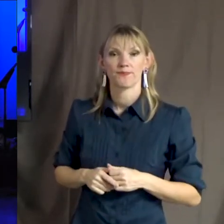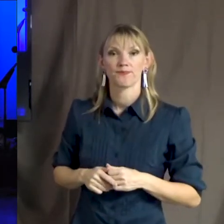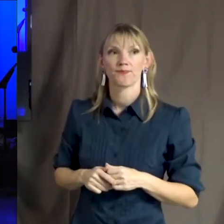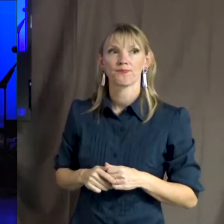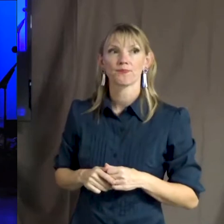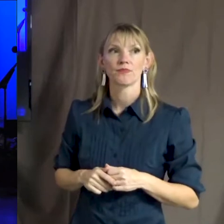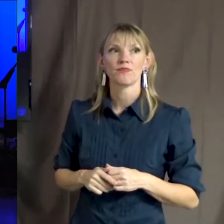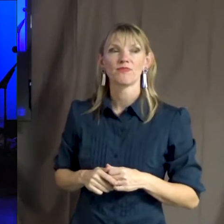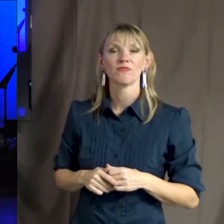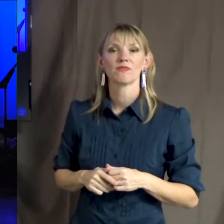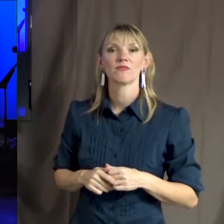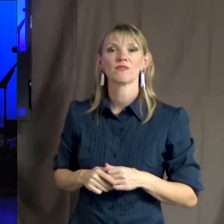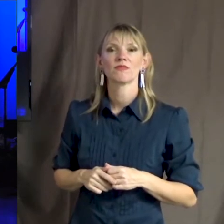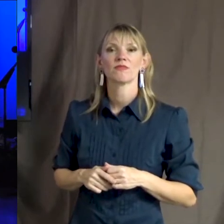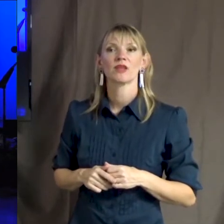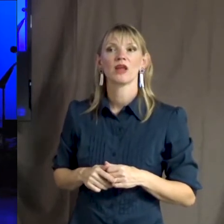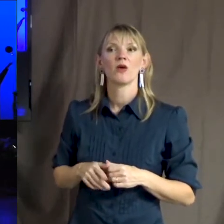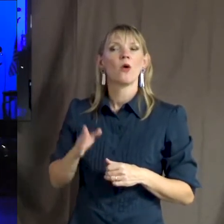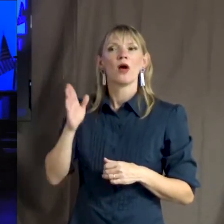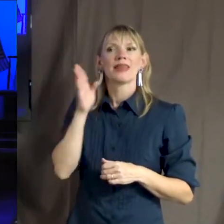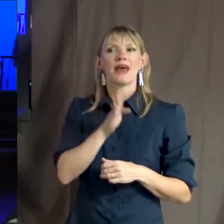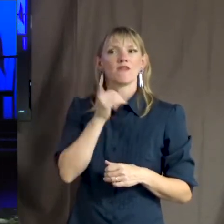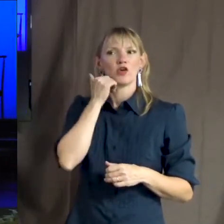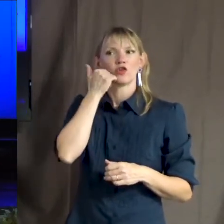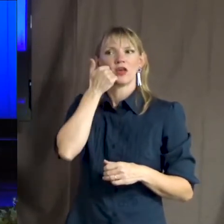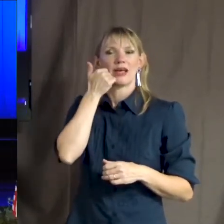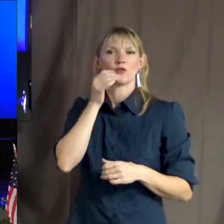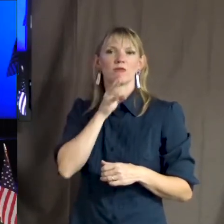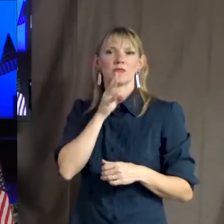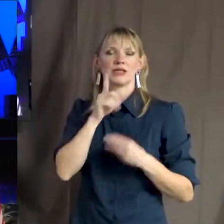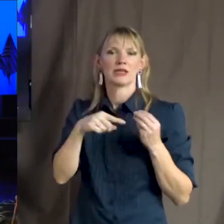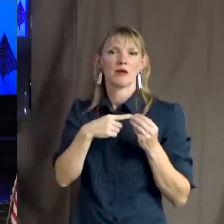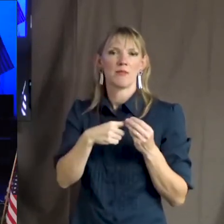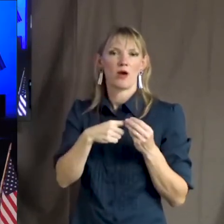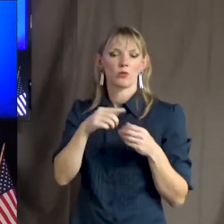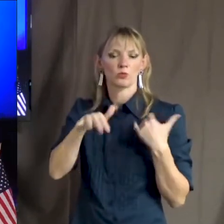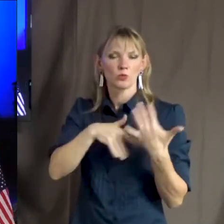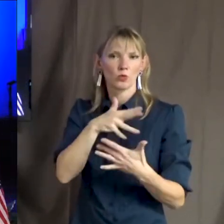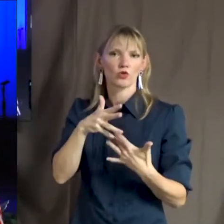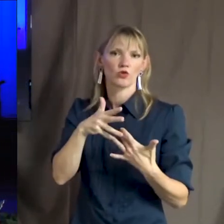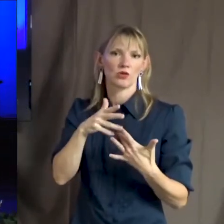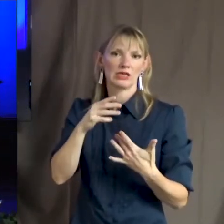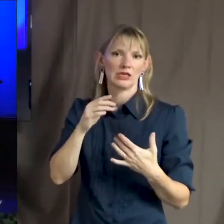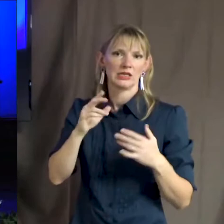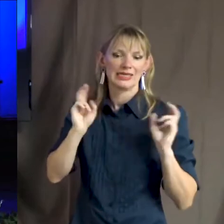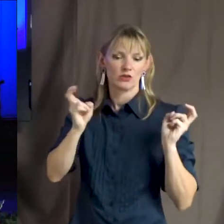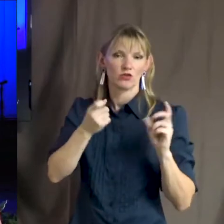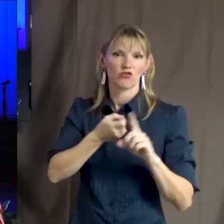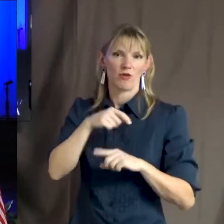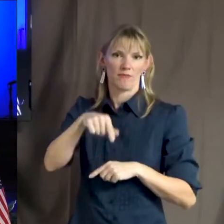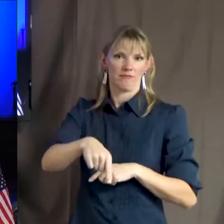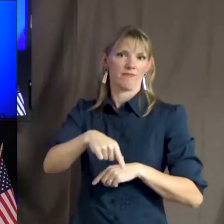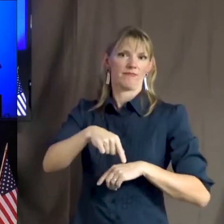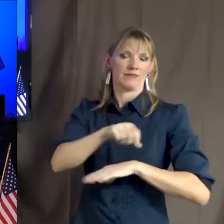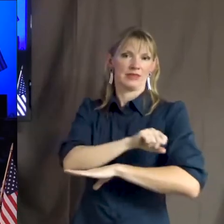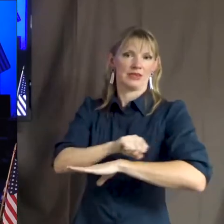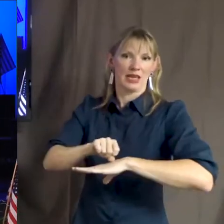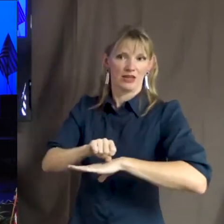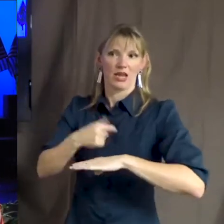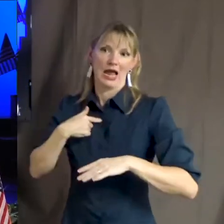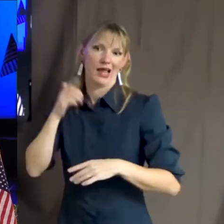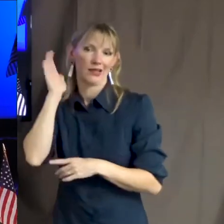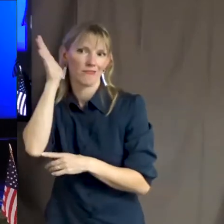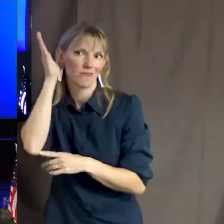And you're never shy to speak to social issues from the pulpit, but I avoid talking politics from the pulpit because I get to talk to you and you don't get to talk